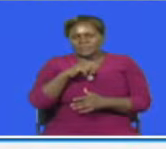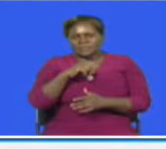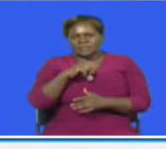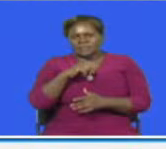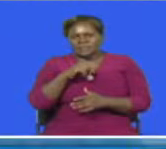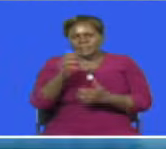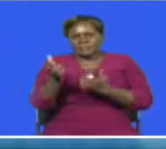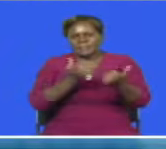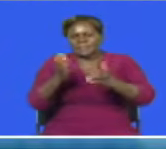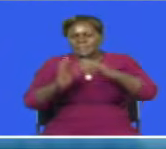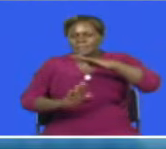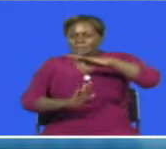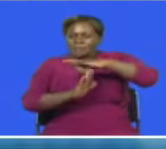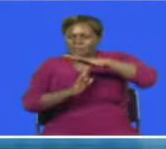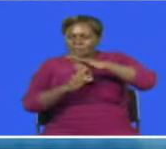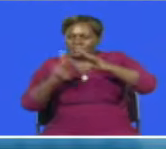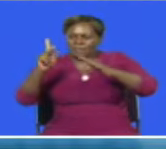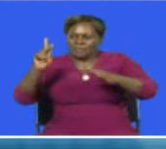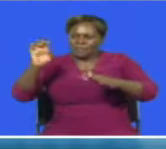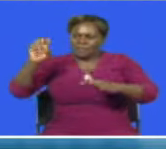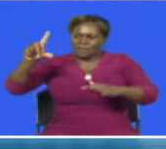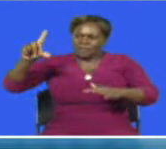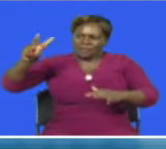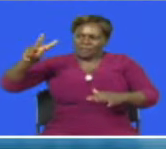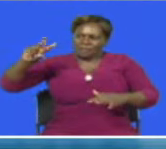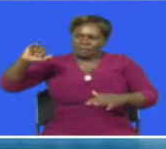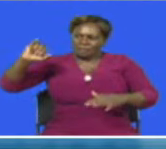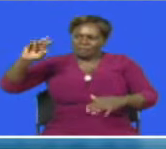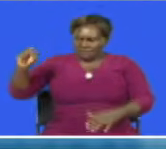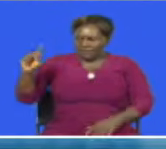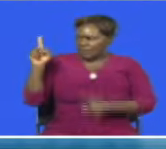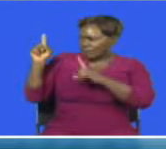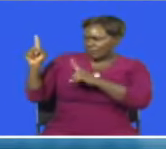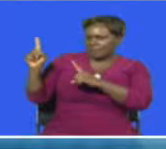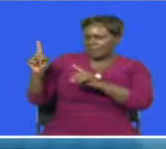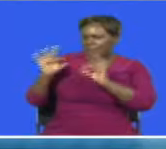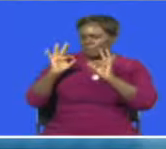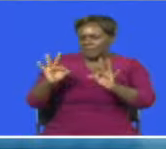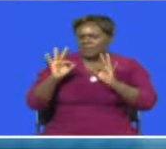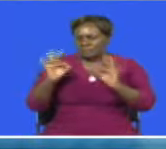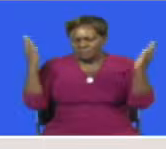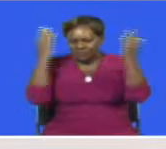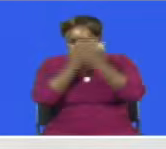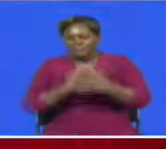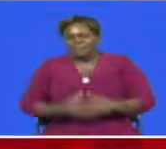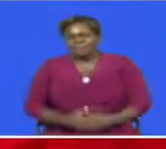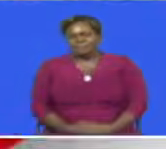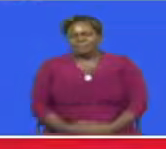edition of Business Prime. My name is Kelvin Nyakundi. Have a wonderful night.